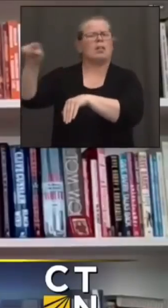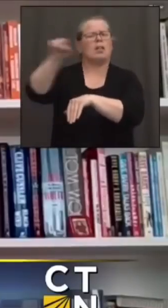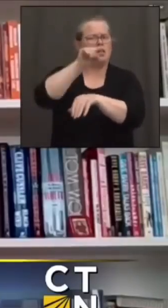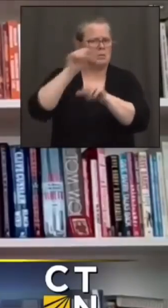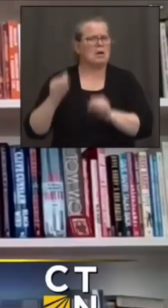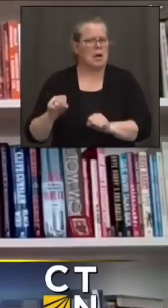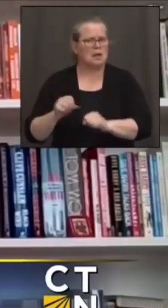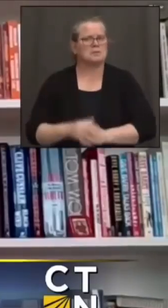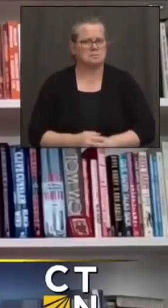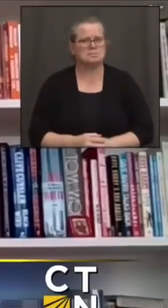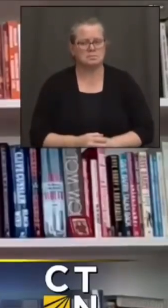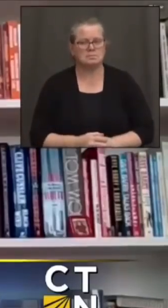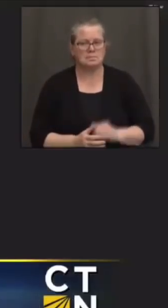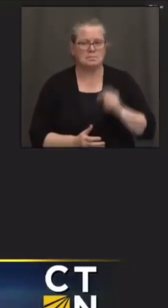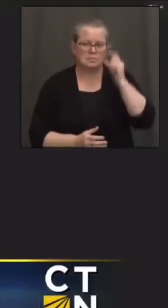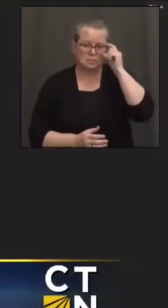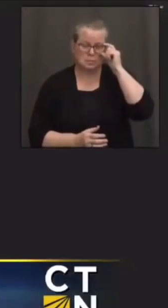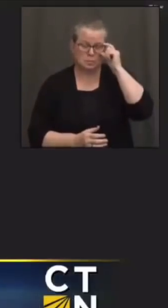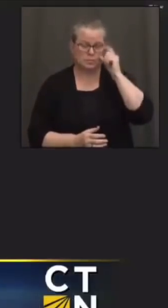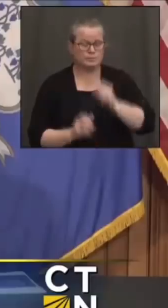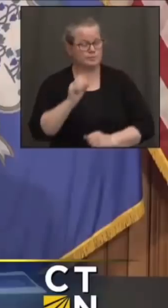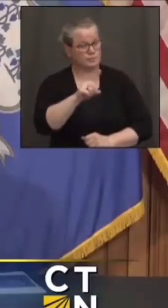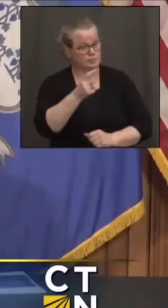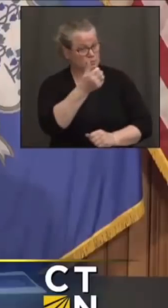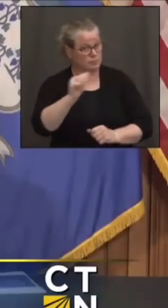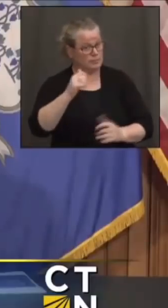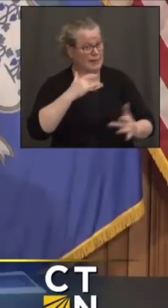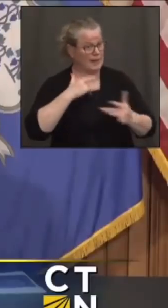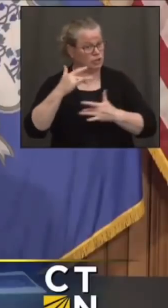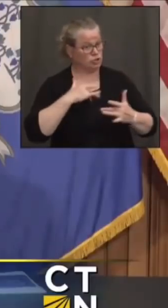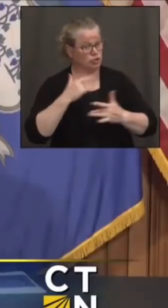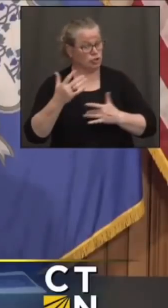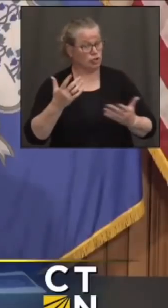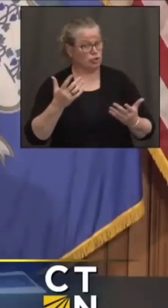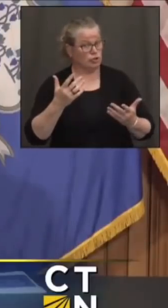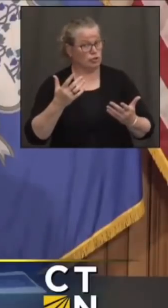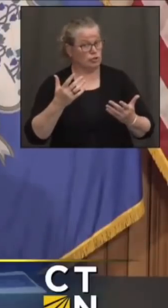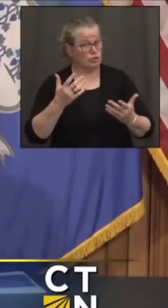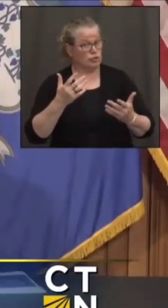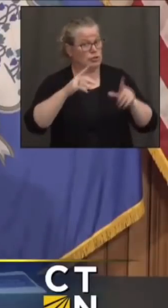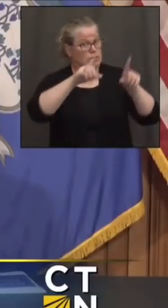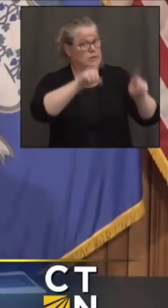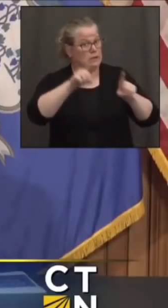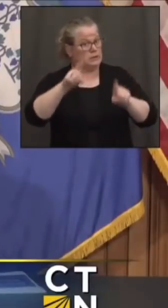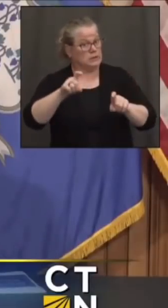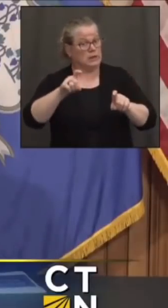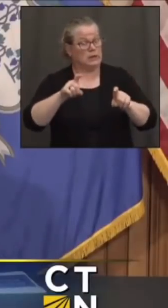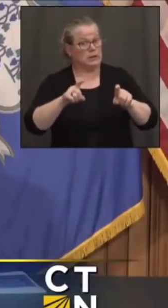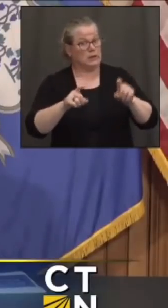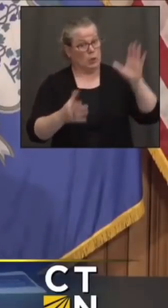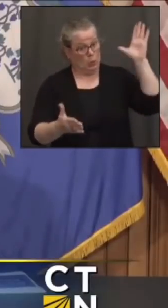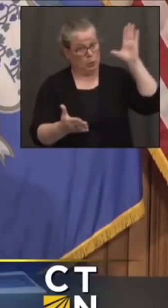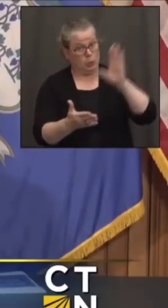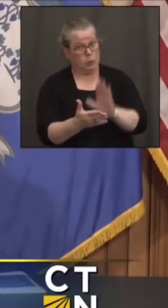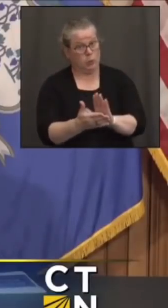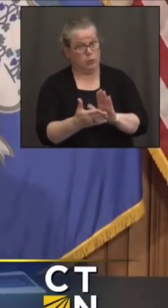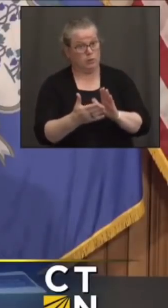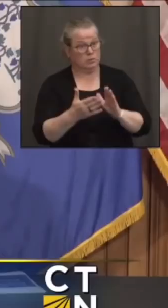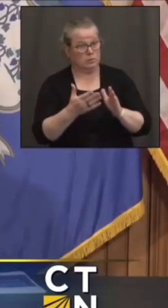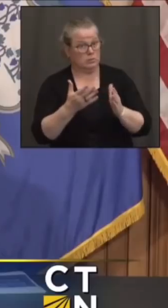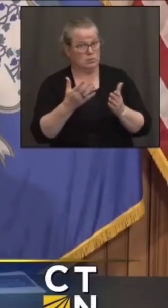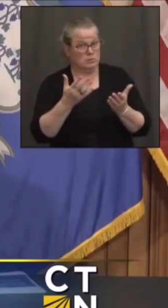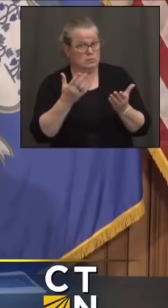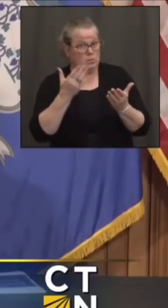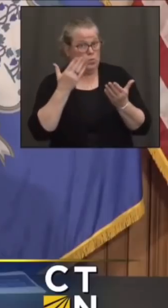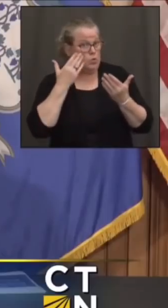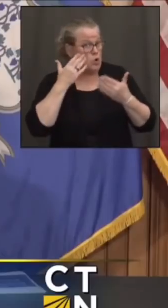forward. Is there any concern that without widespread testing at a certain point, it will be hard to tell if COVID